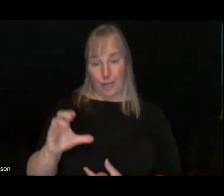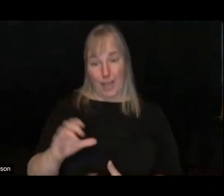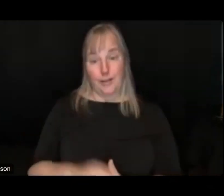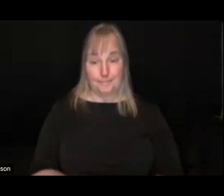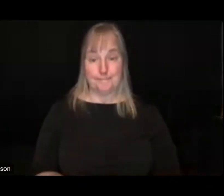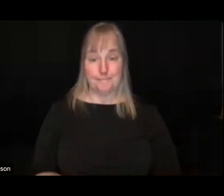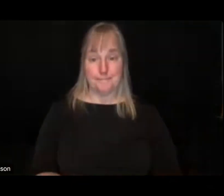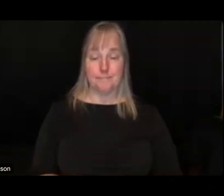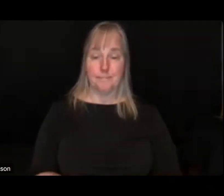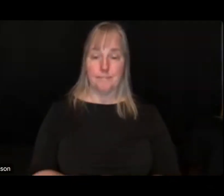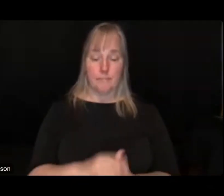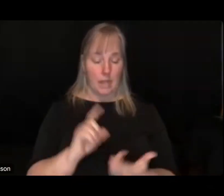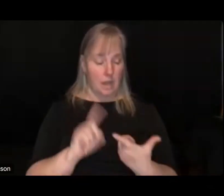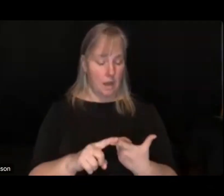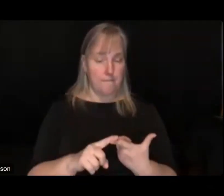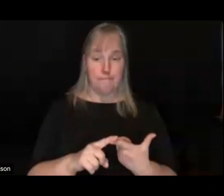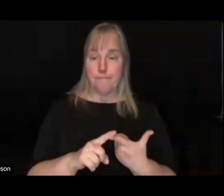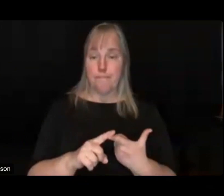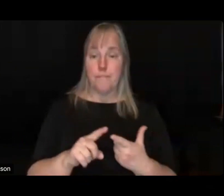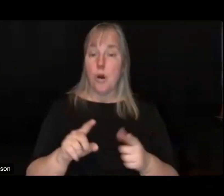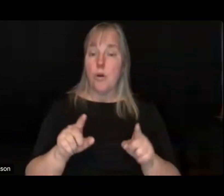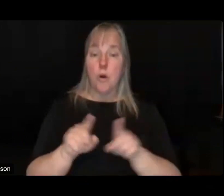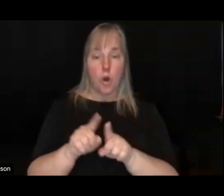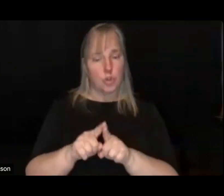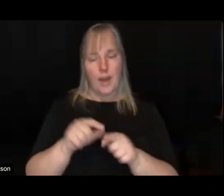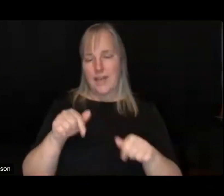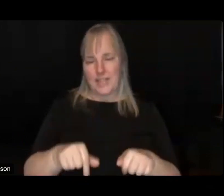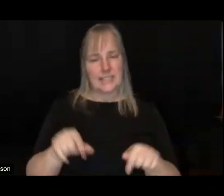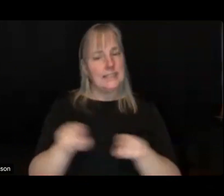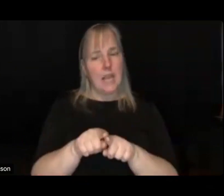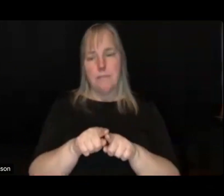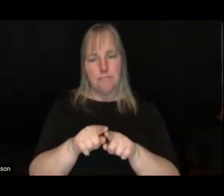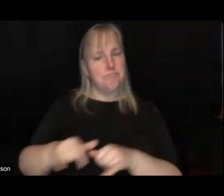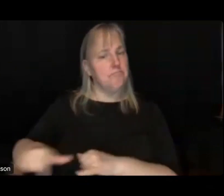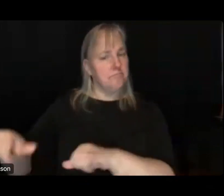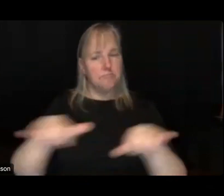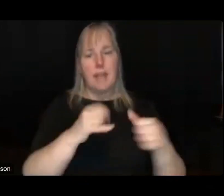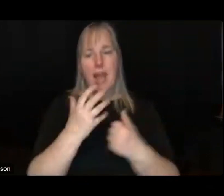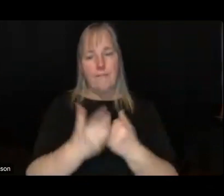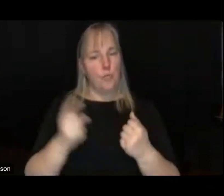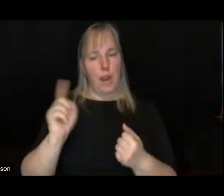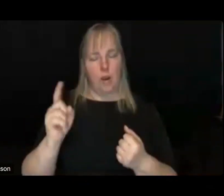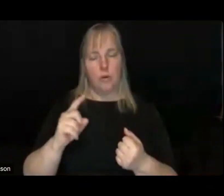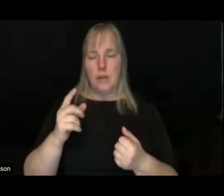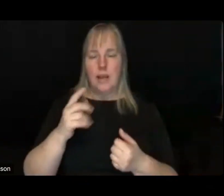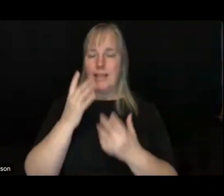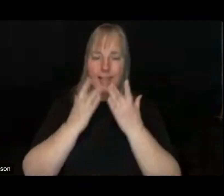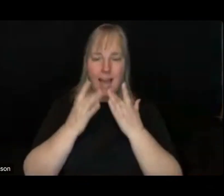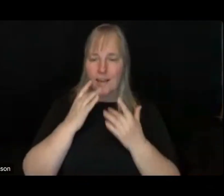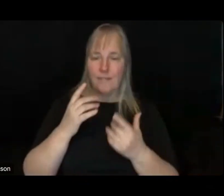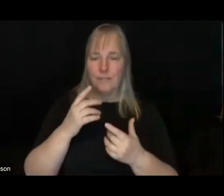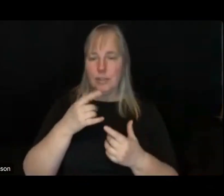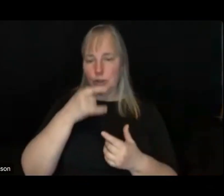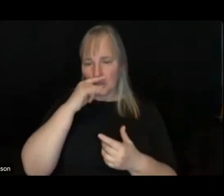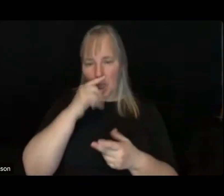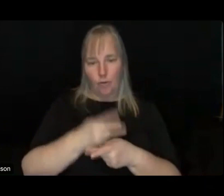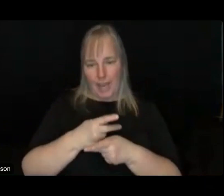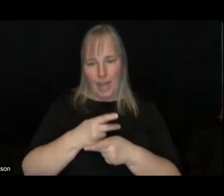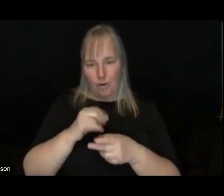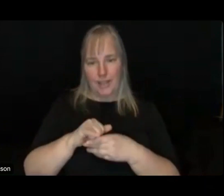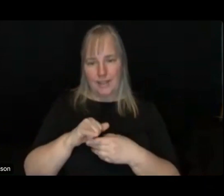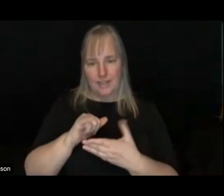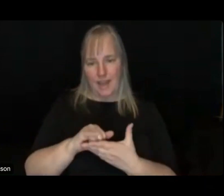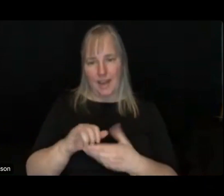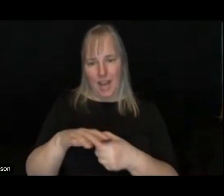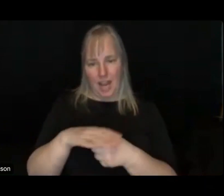There's also, and this is kind of everywhere, but a lack of daycare and affordable childcare in the area,